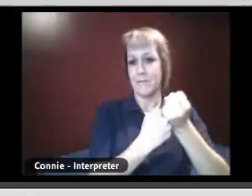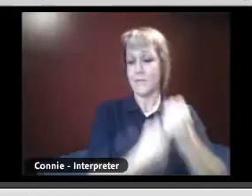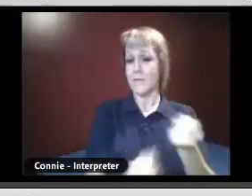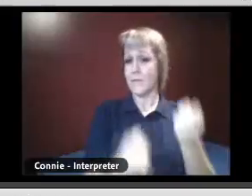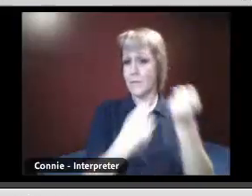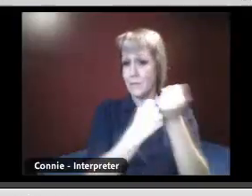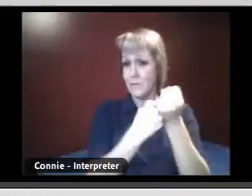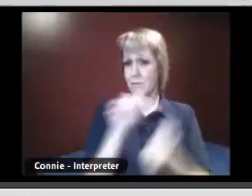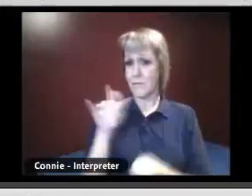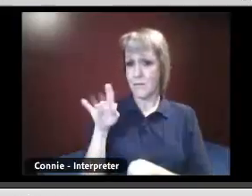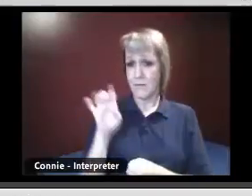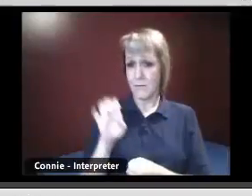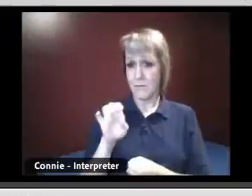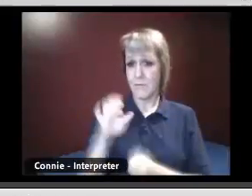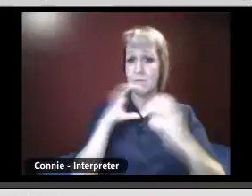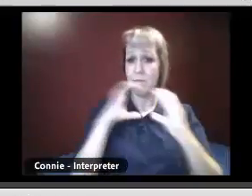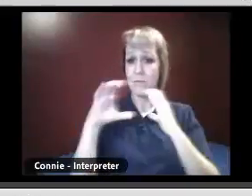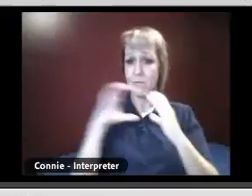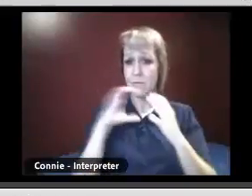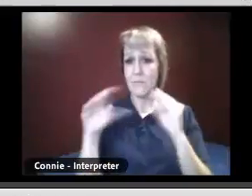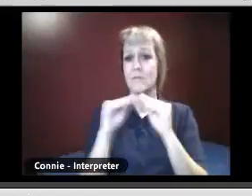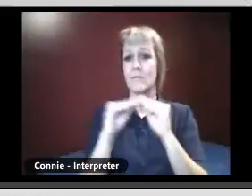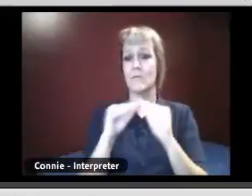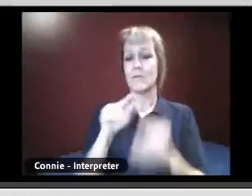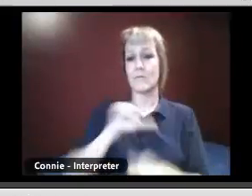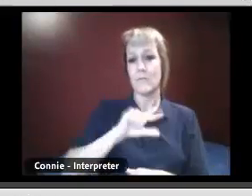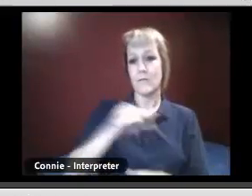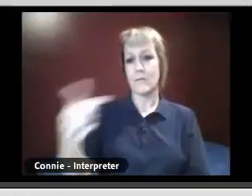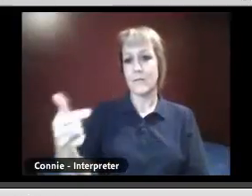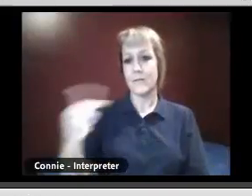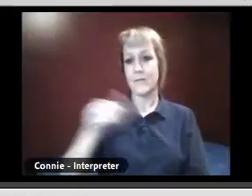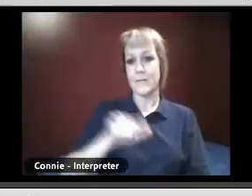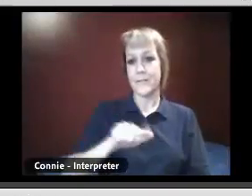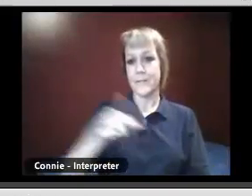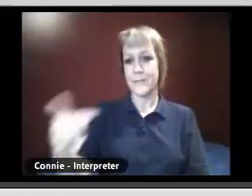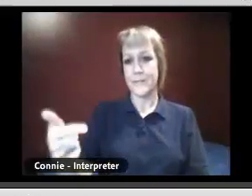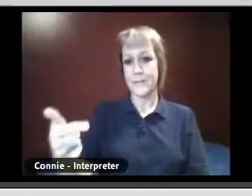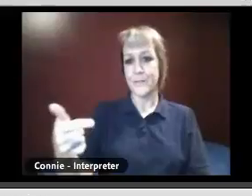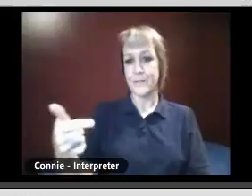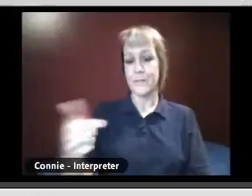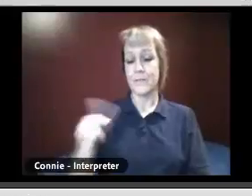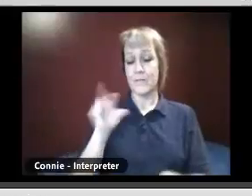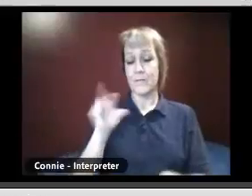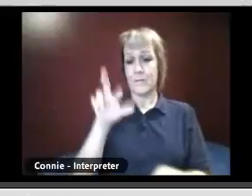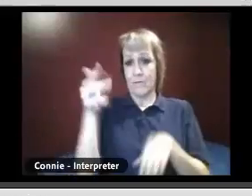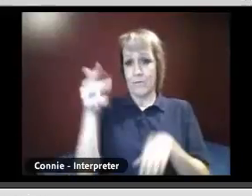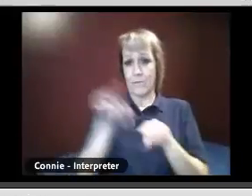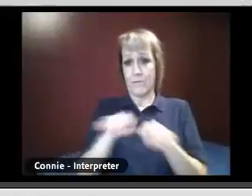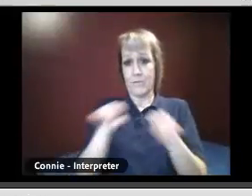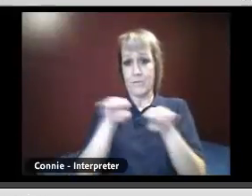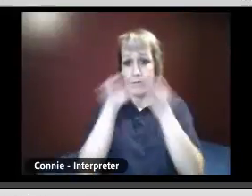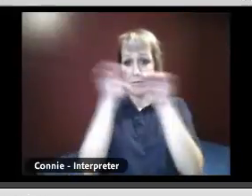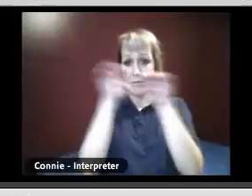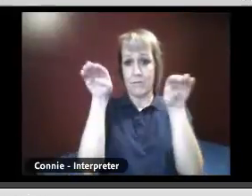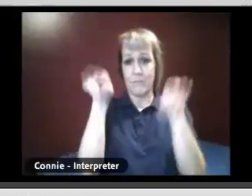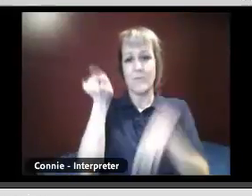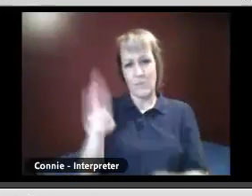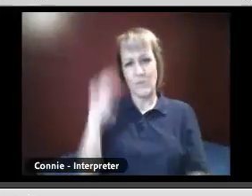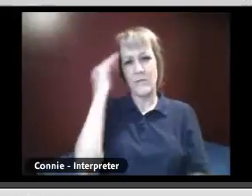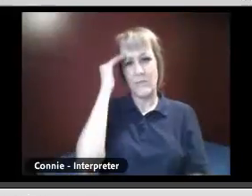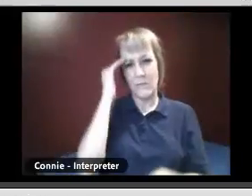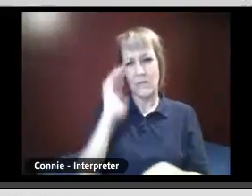your communication level becomes more two-way. Because at the third level, they really should know how to do their job.